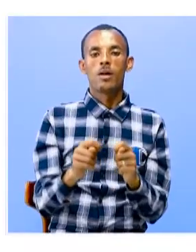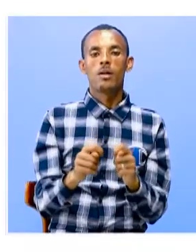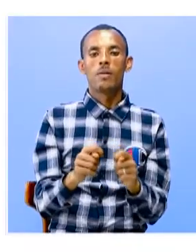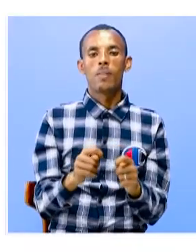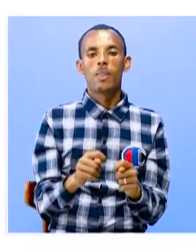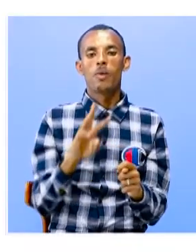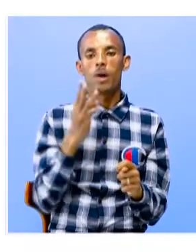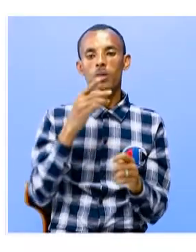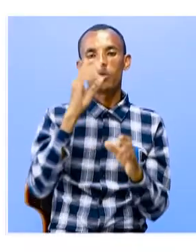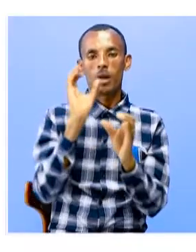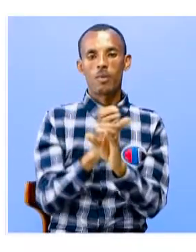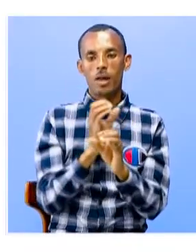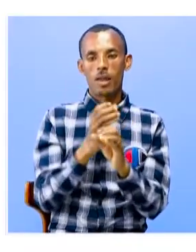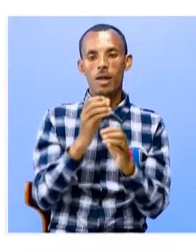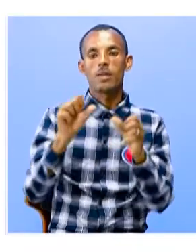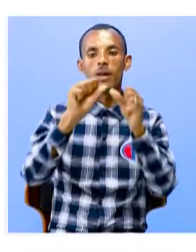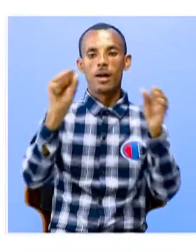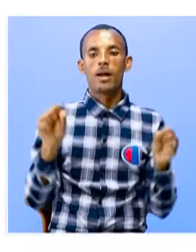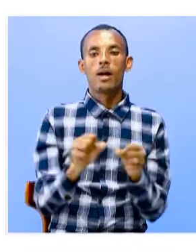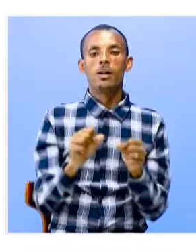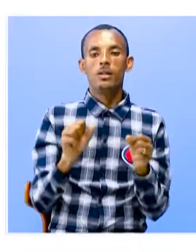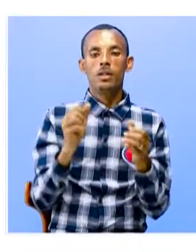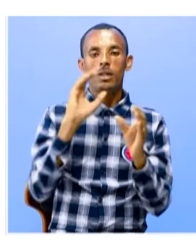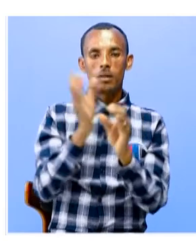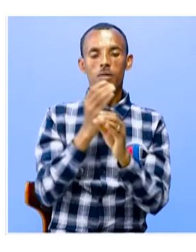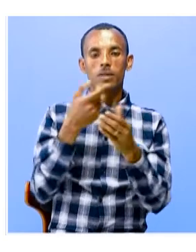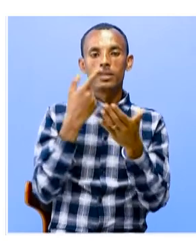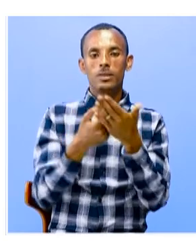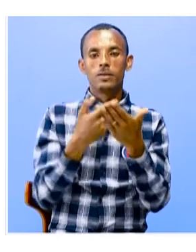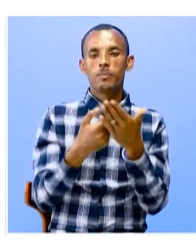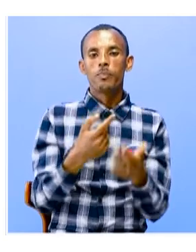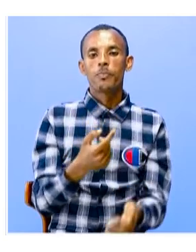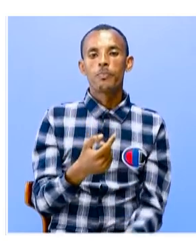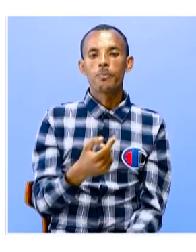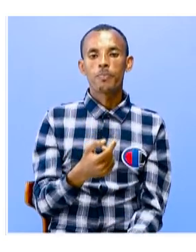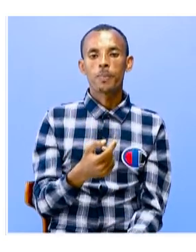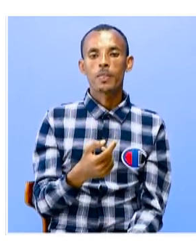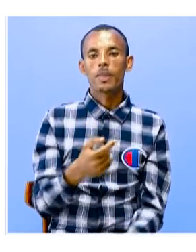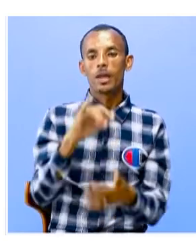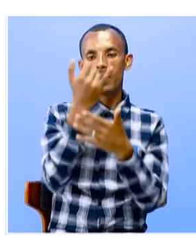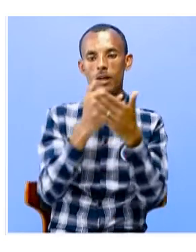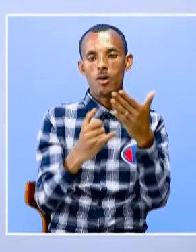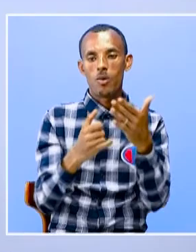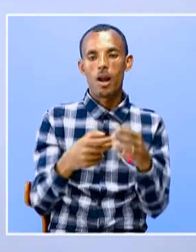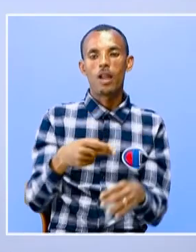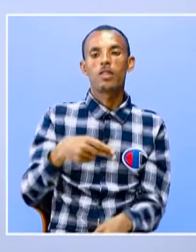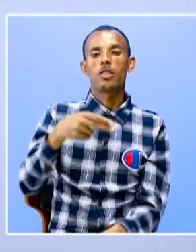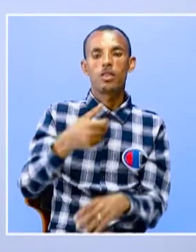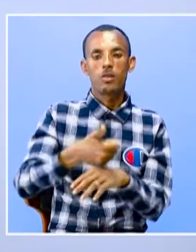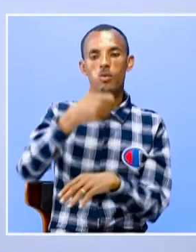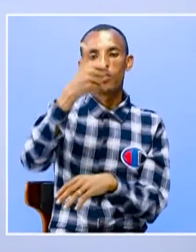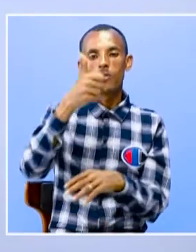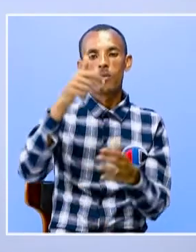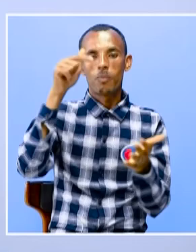is we are asked to calculate this area. To calculate this, extend or draw an altitude from